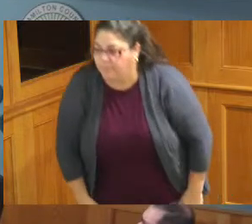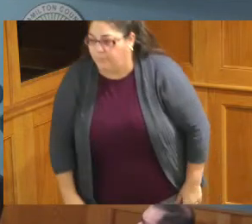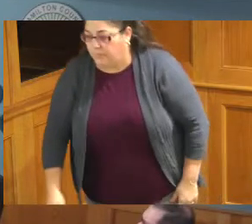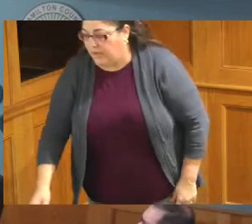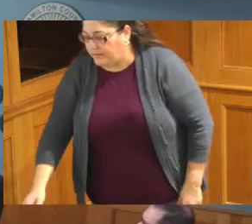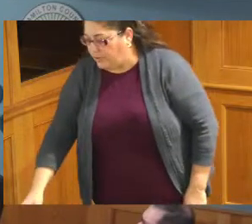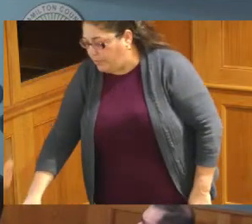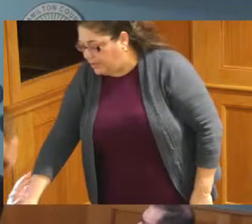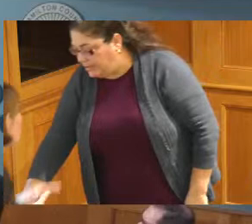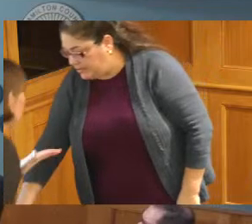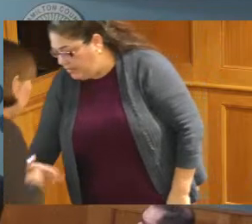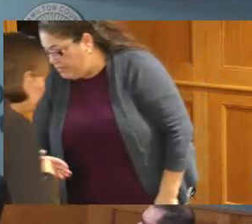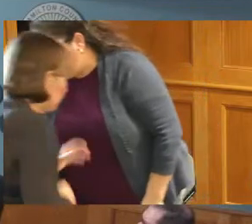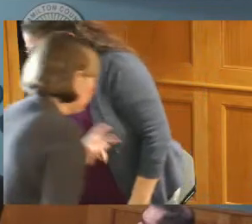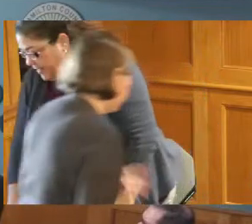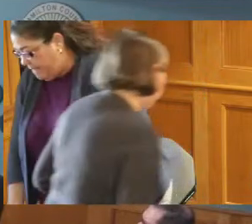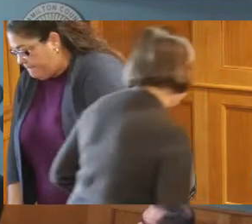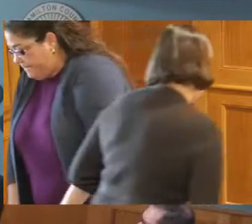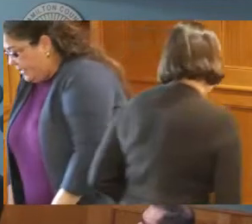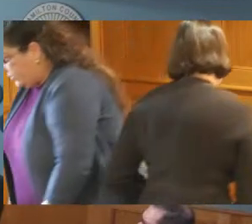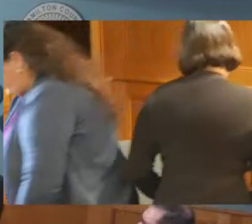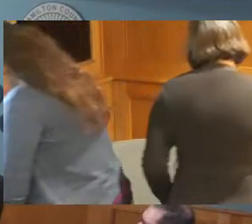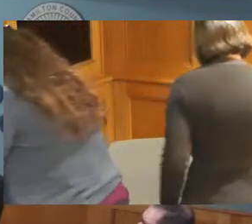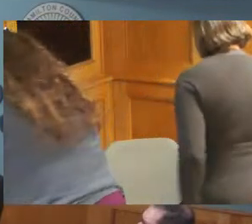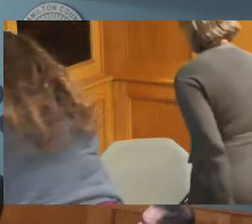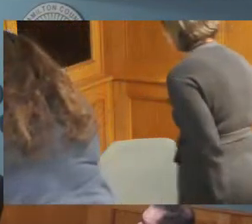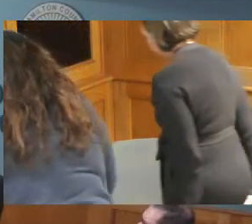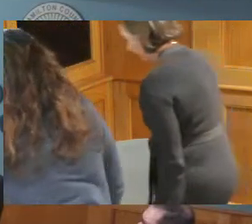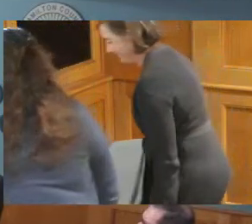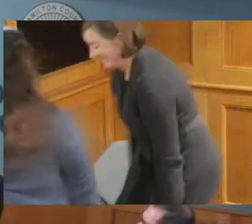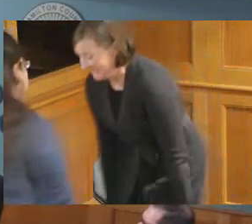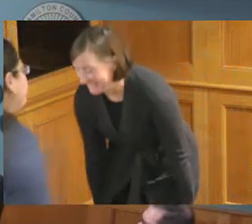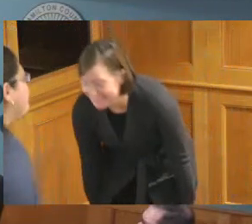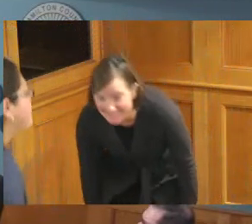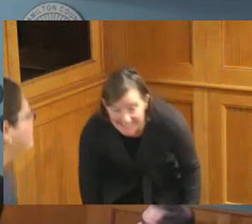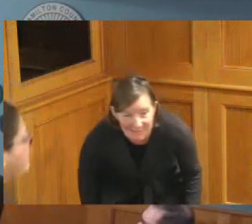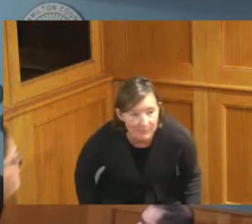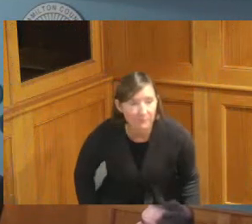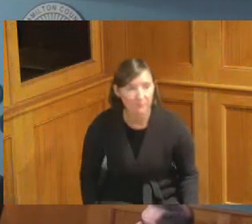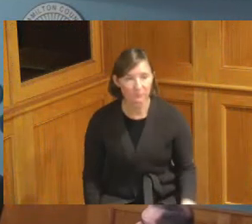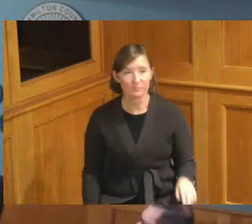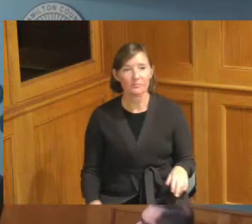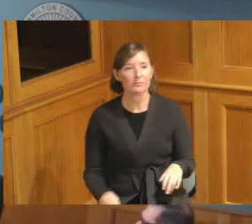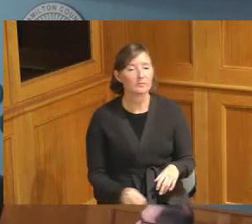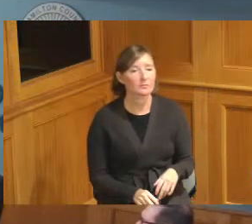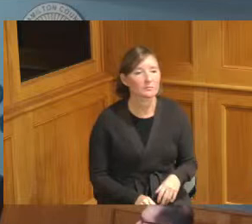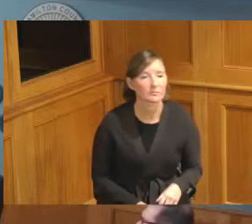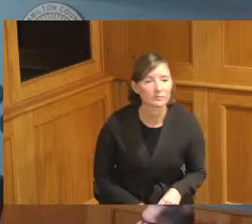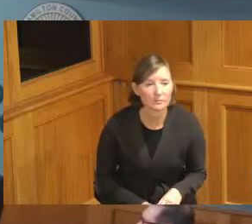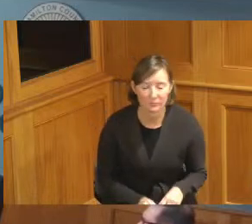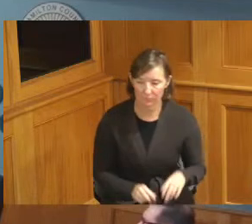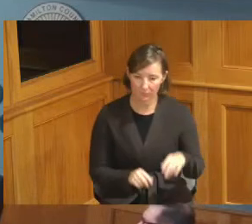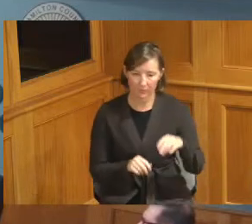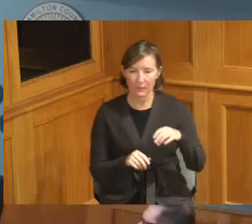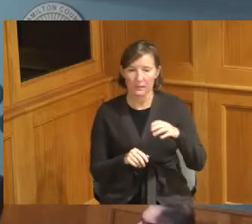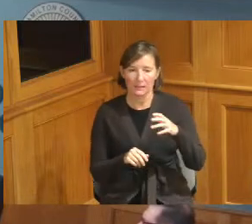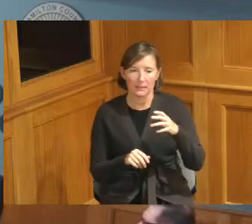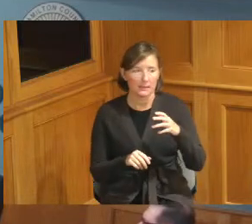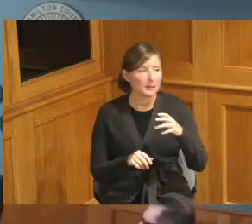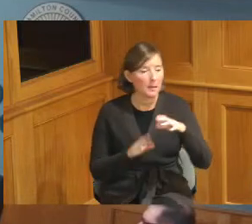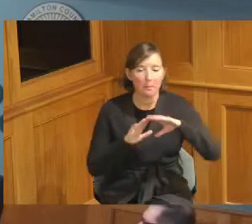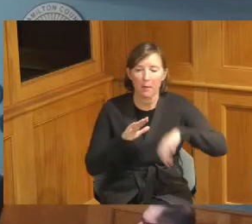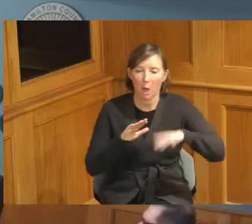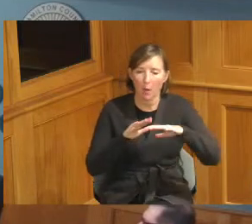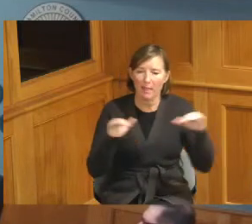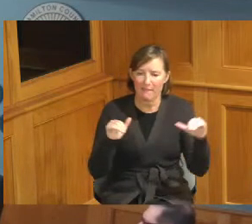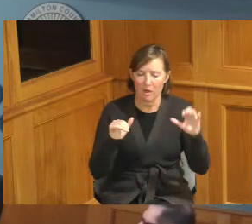possibly, some things that have to happen with that stadium, and it's below a certain amount. I can